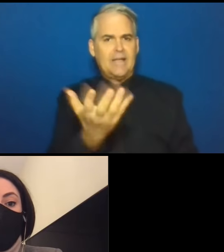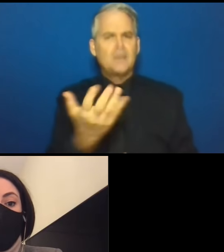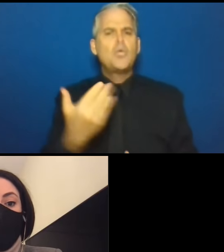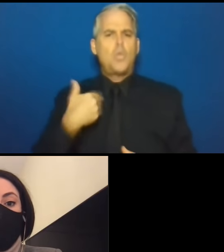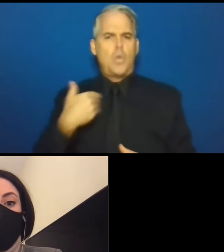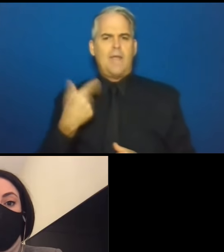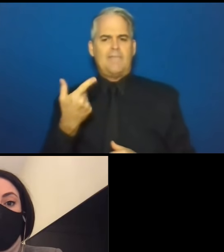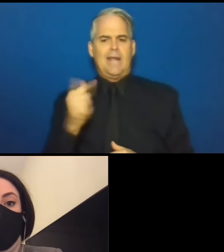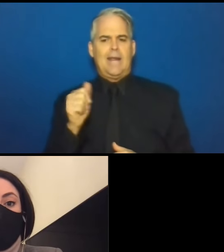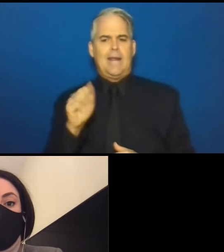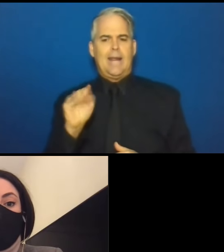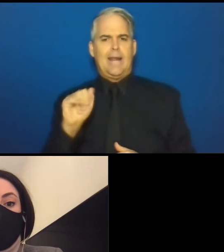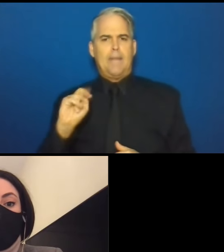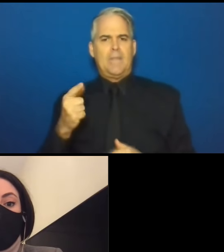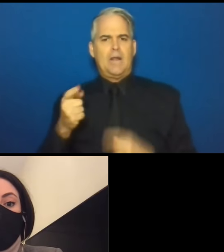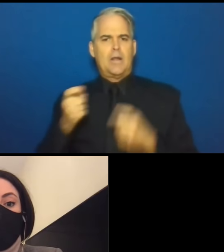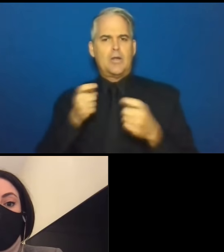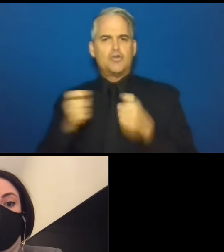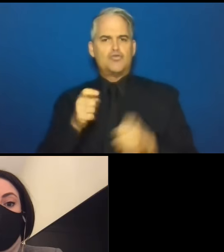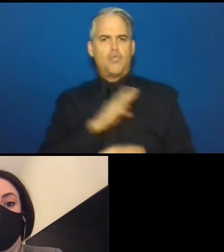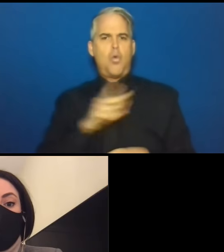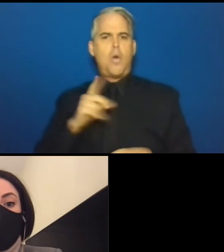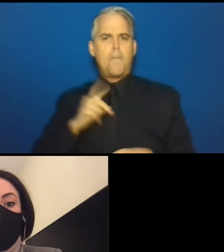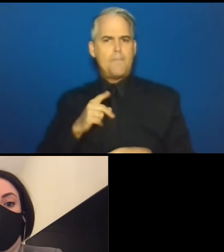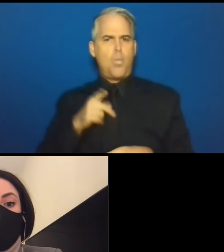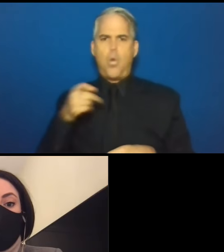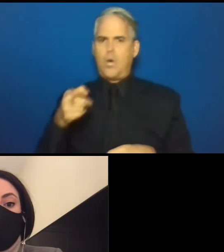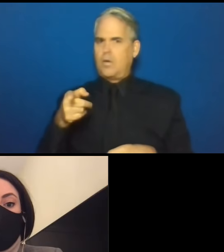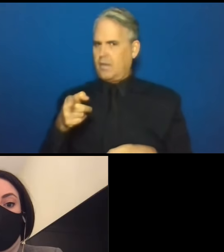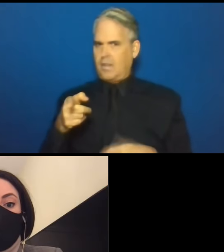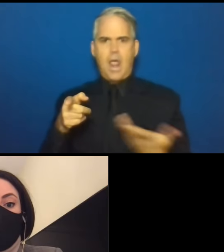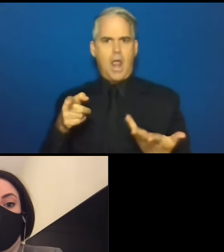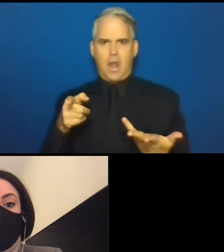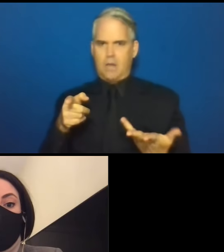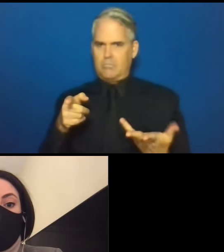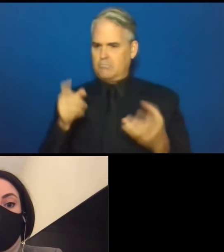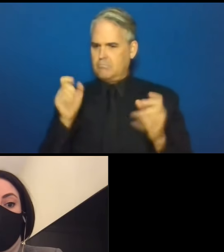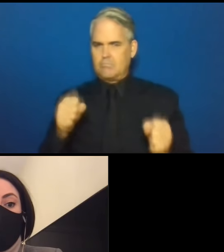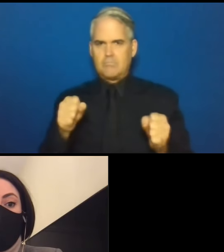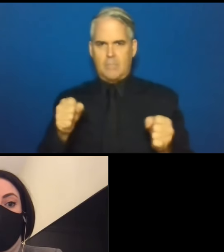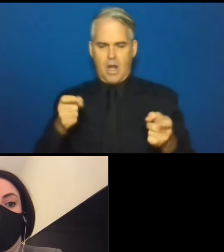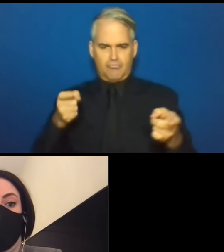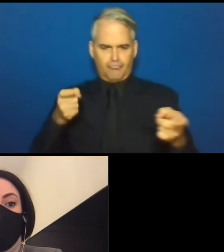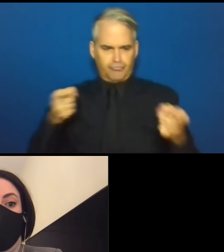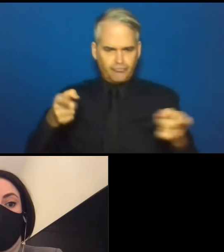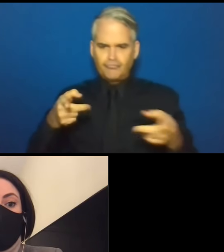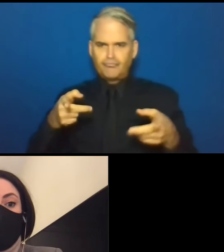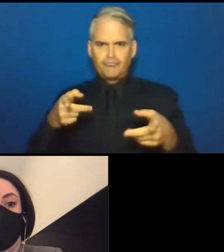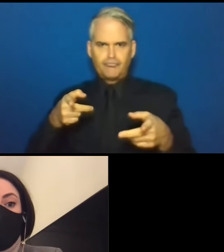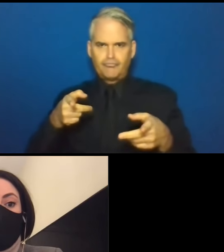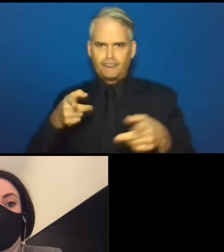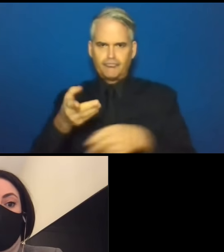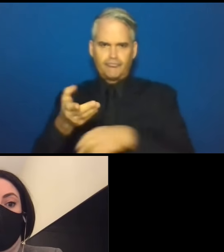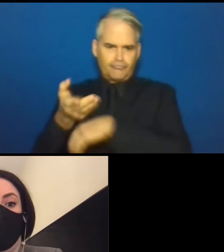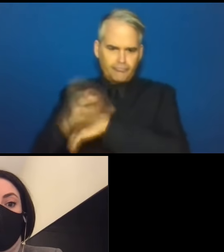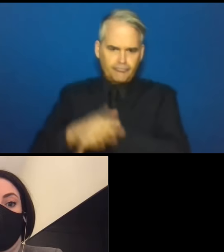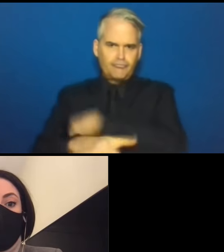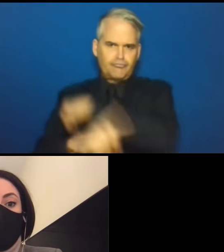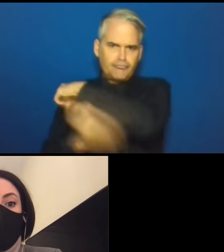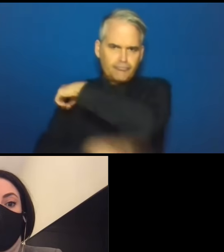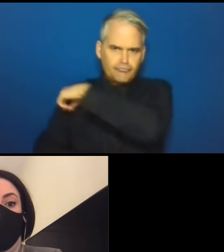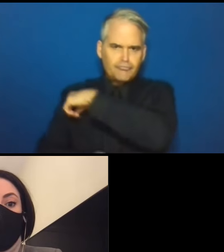that has pretty much great latitude in determining what the penalties would be. I'm hopeful it won't come to that.